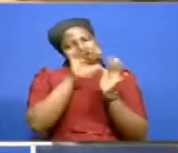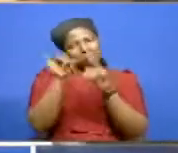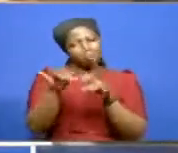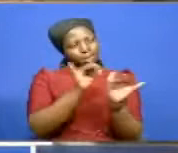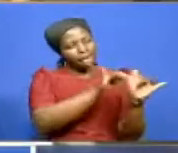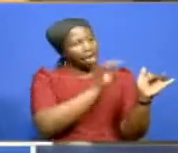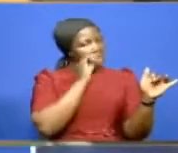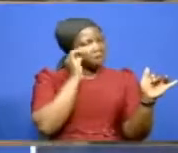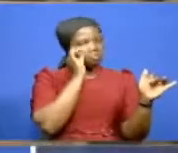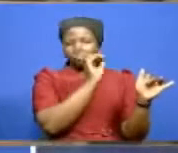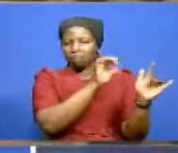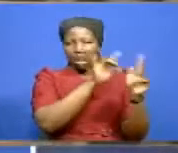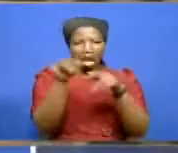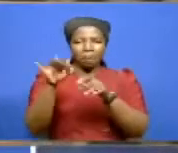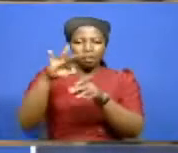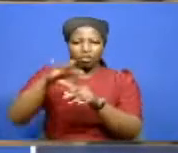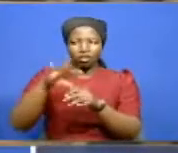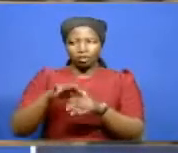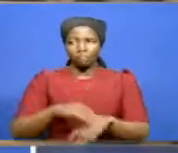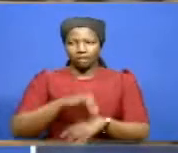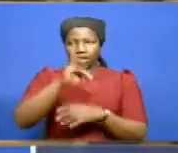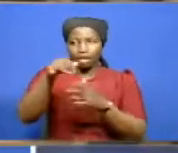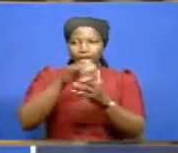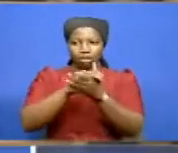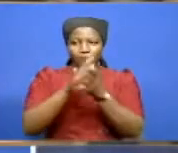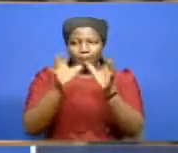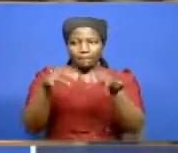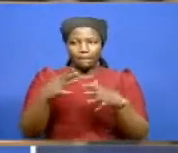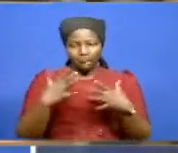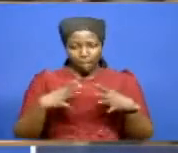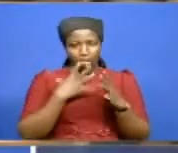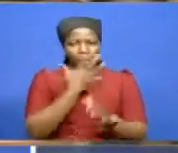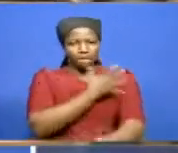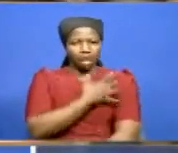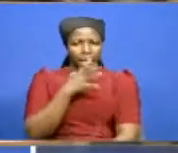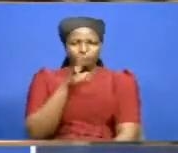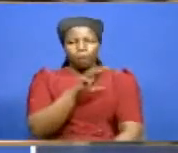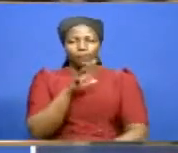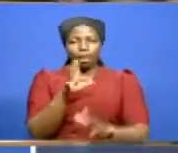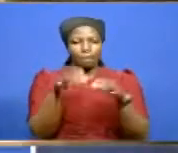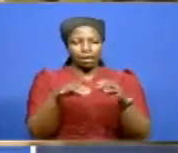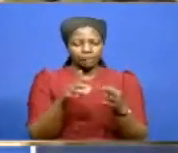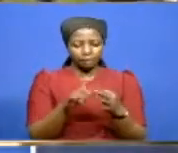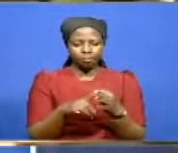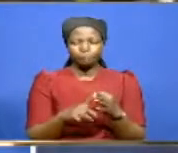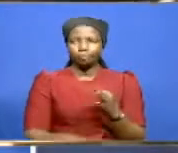nyumbani, kujeni mpige kura. Jubilee Party, People's Empowerment Party,